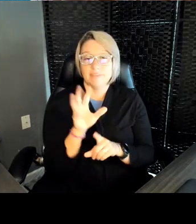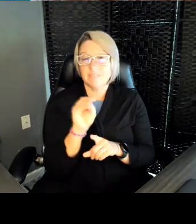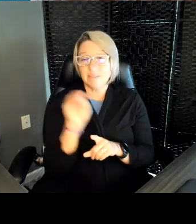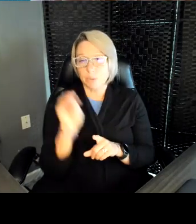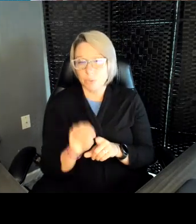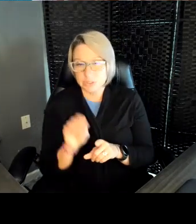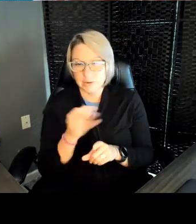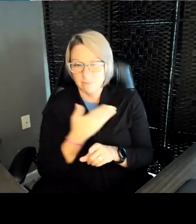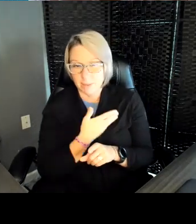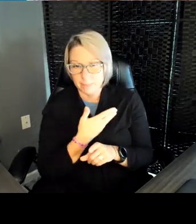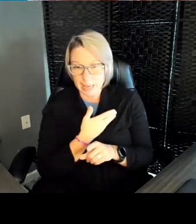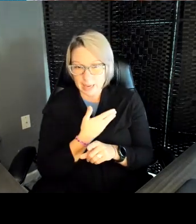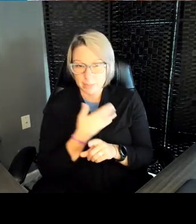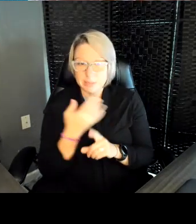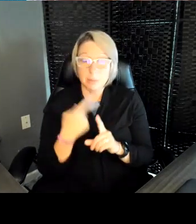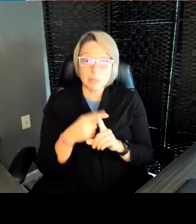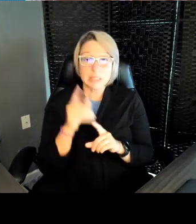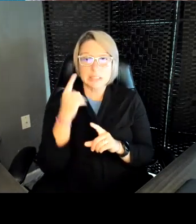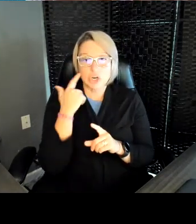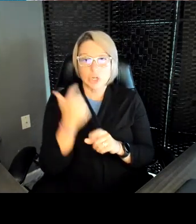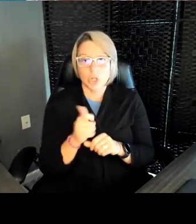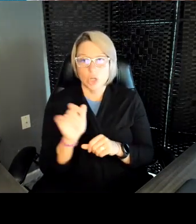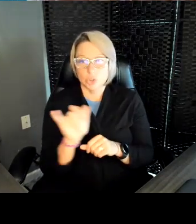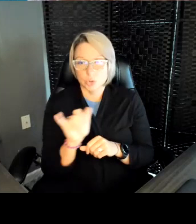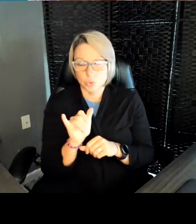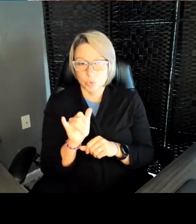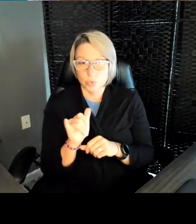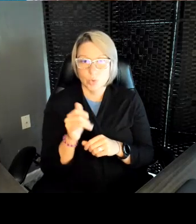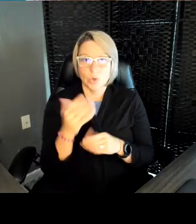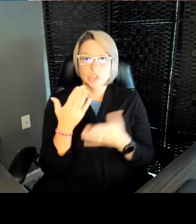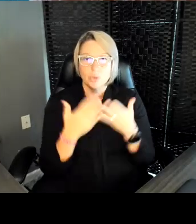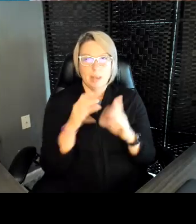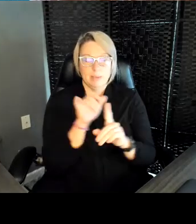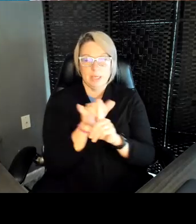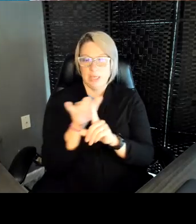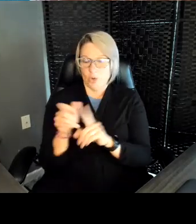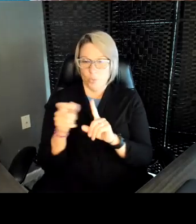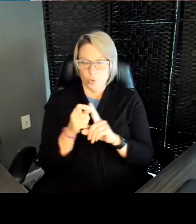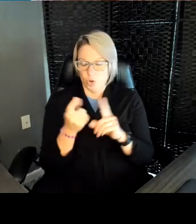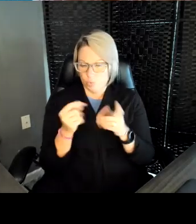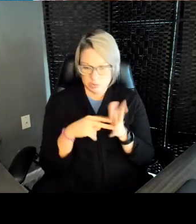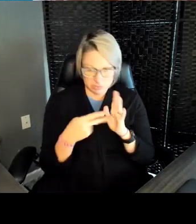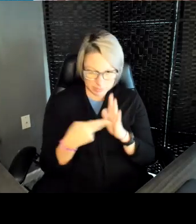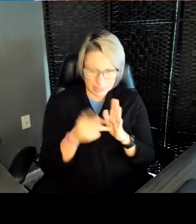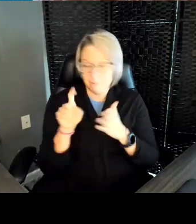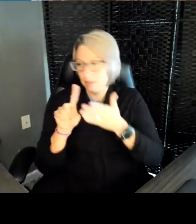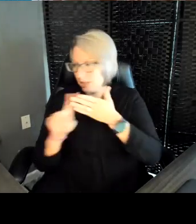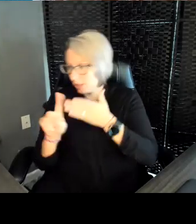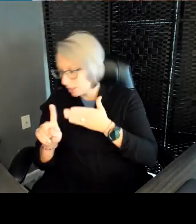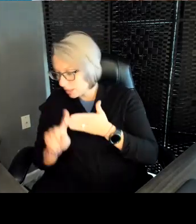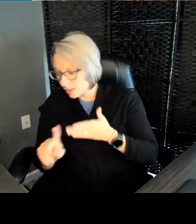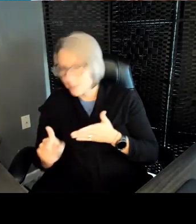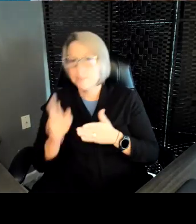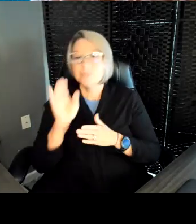Yeah. So sometimes you may actually get some words and you may say, I have no clue what that is. So that requires more information. And this is where